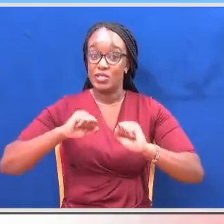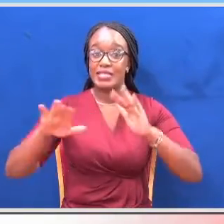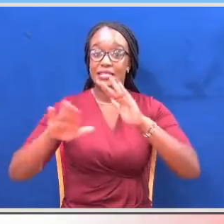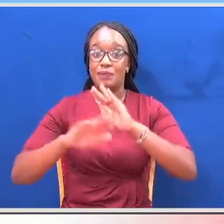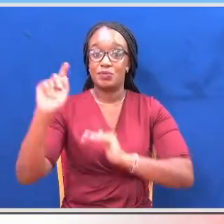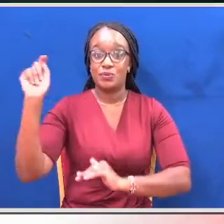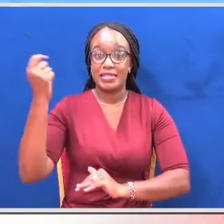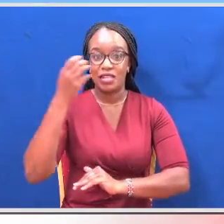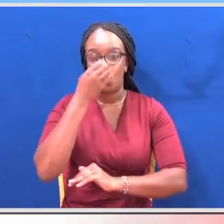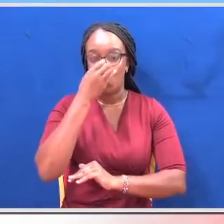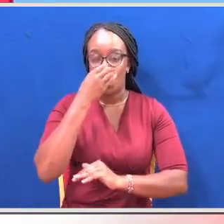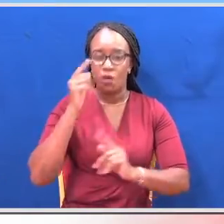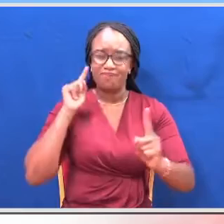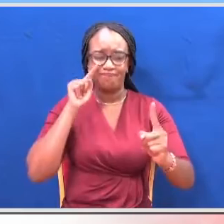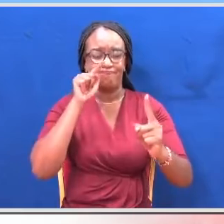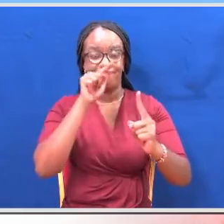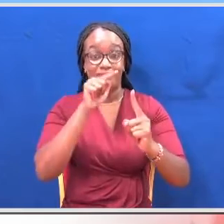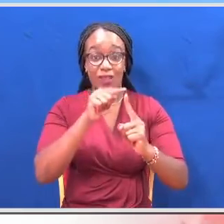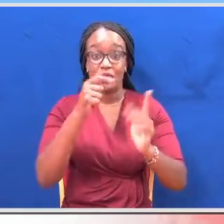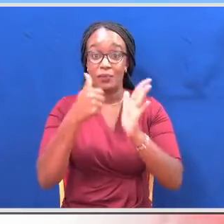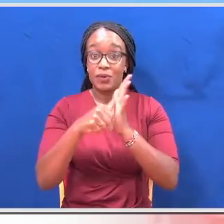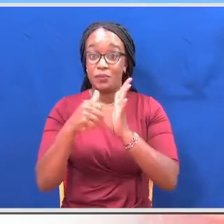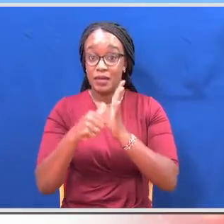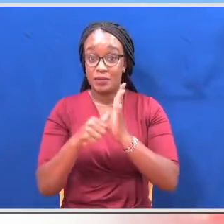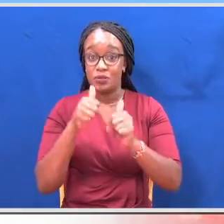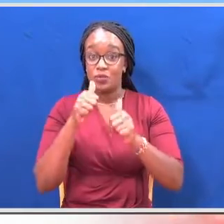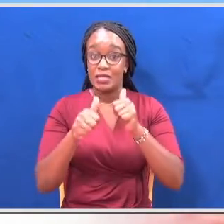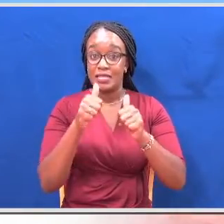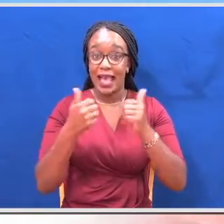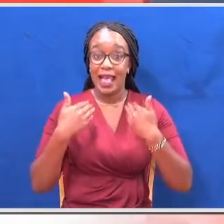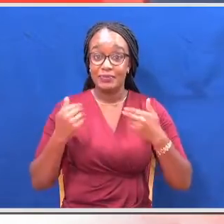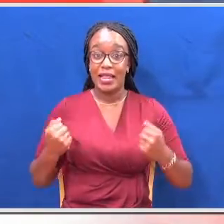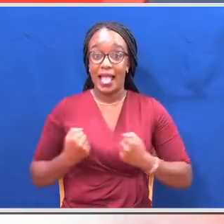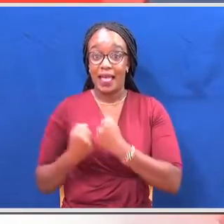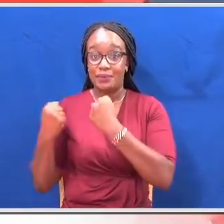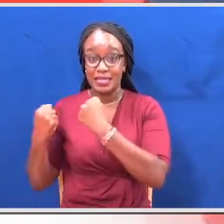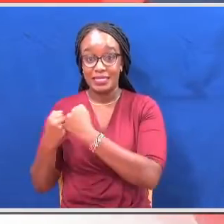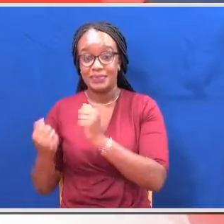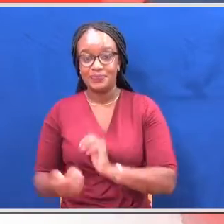Ruto, is the target on the bullseye, at least according to his allies.